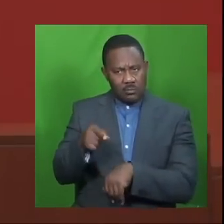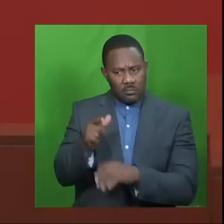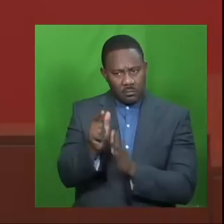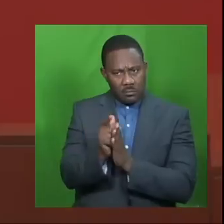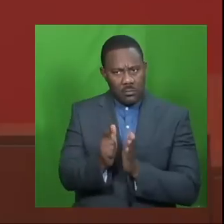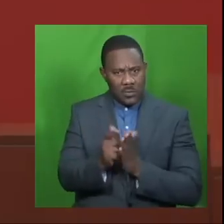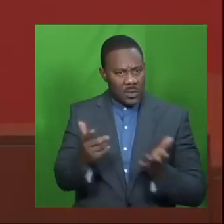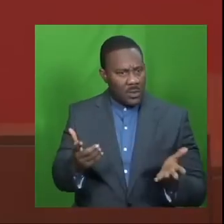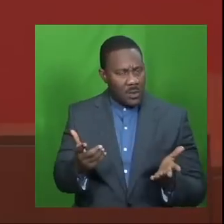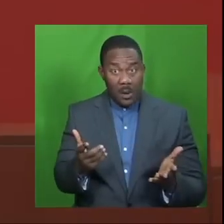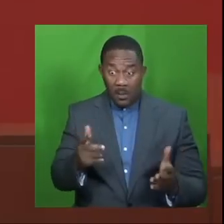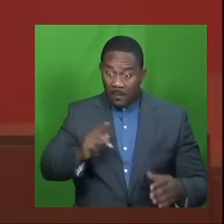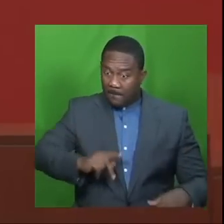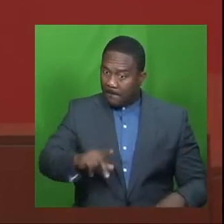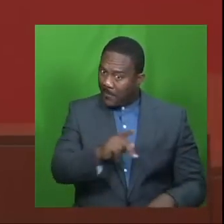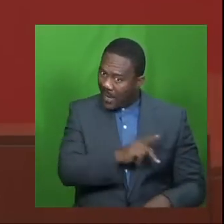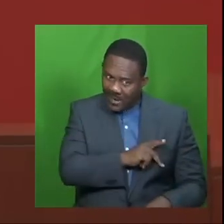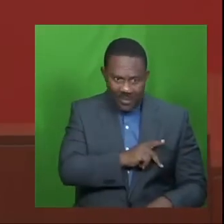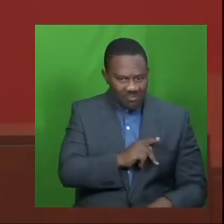Parliament is not.